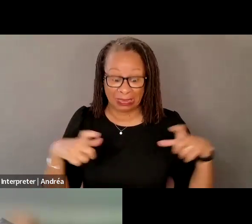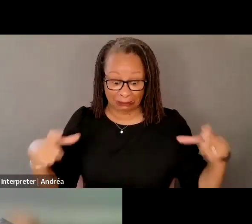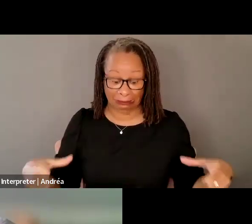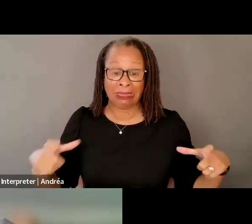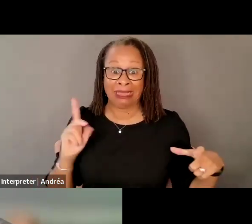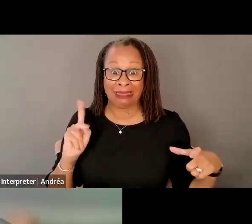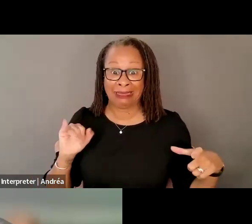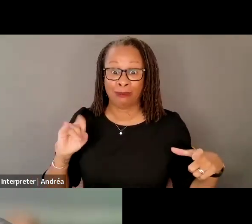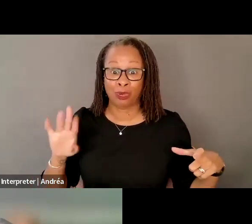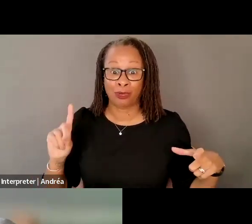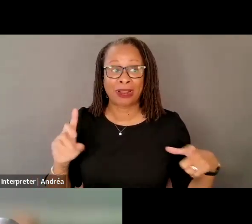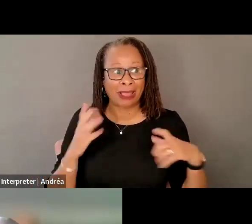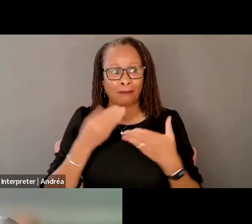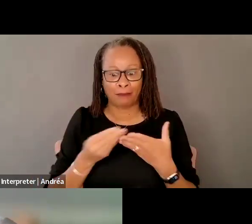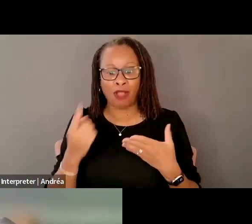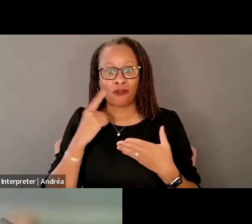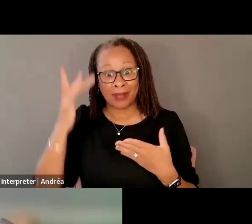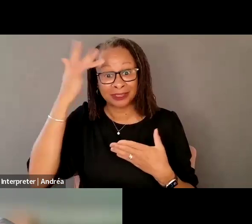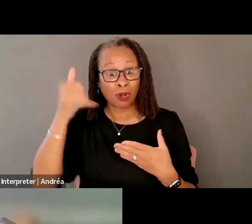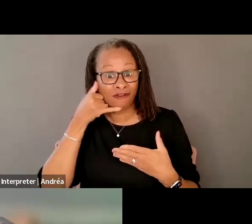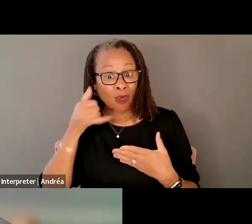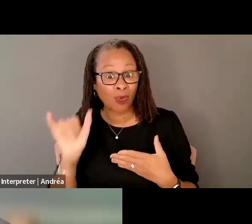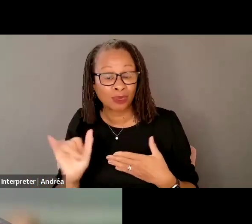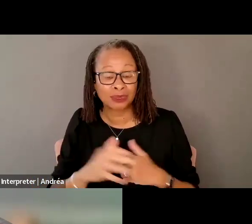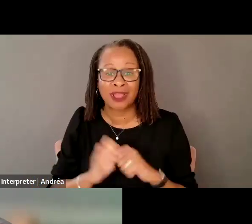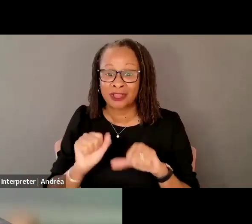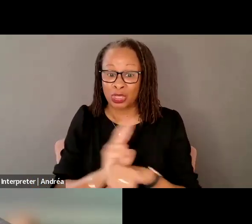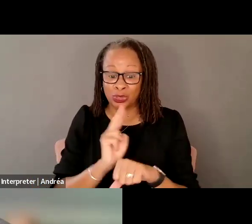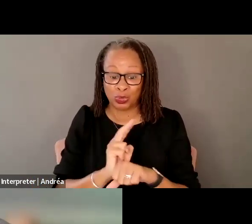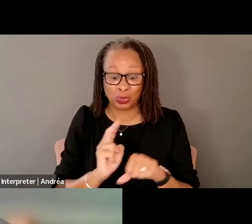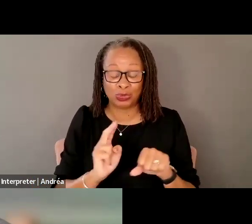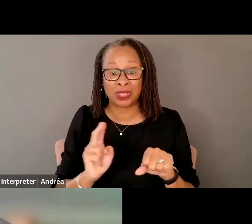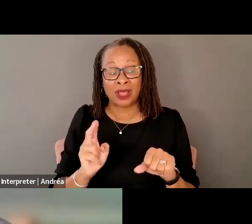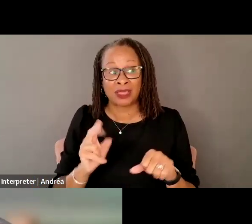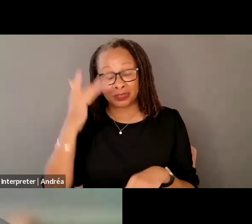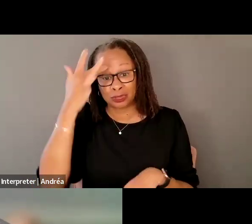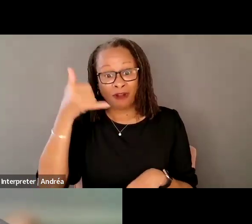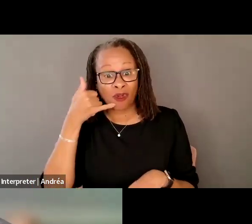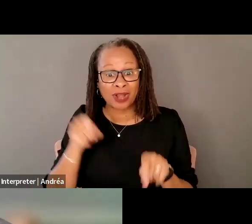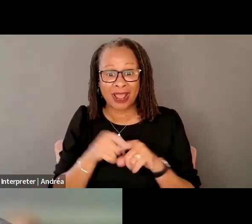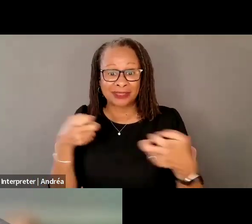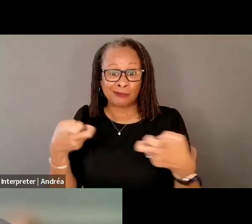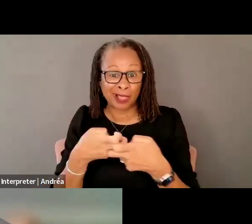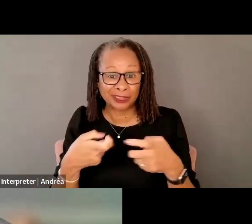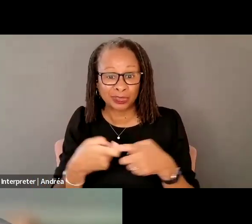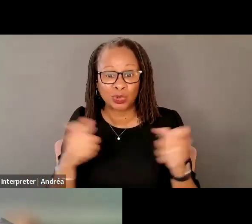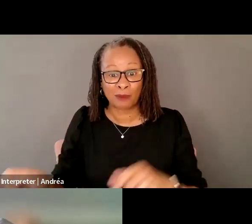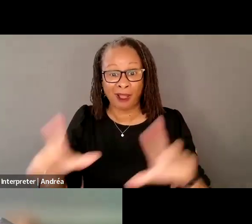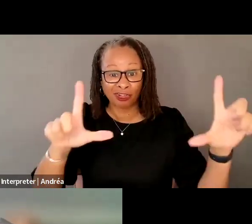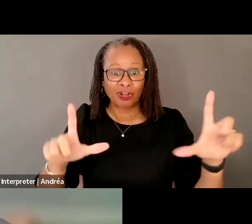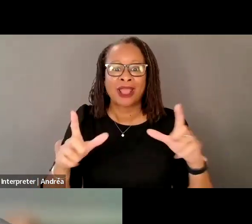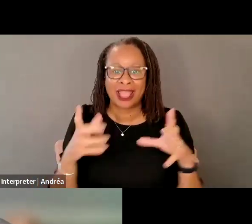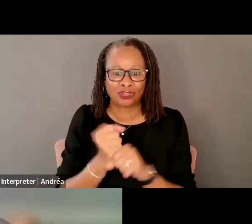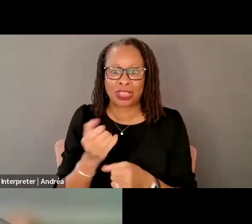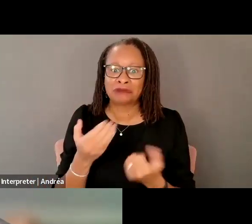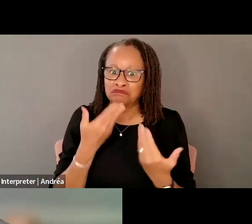even bought one for my smartphone. And in other words, you can use the smartphone as part of, just plug it into your monitor and so forth, and you get